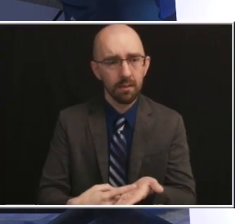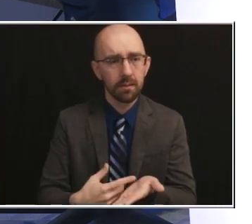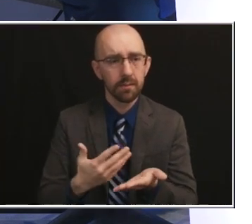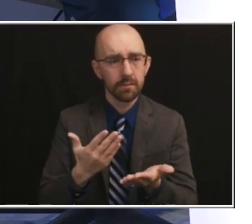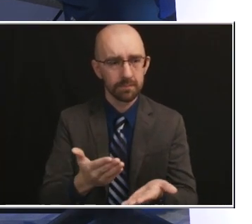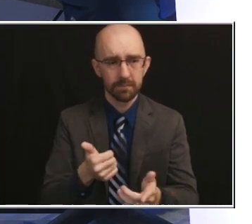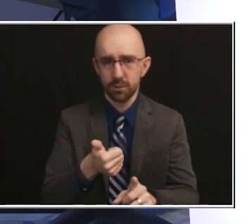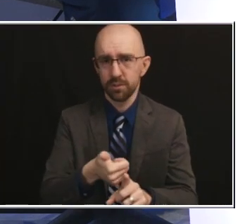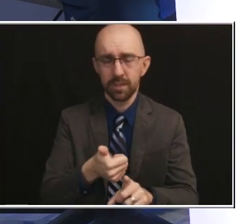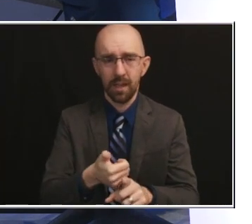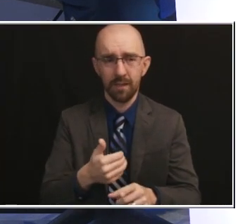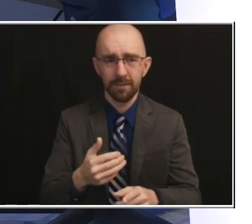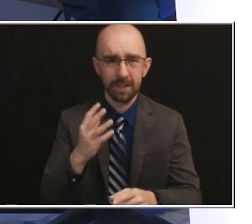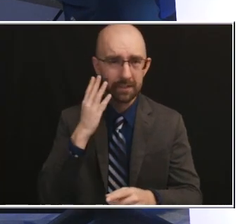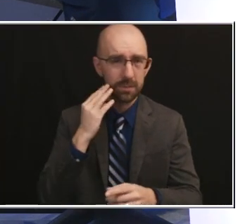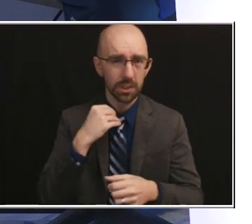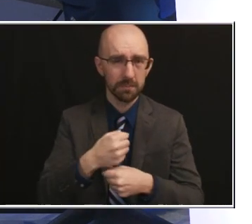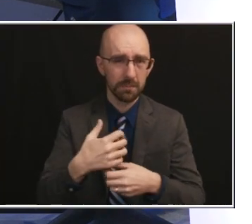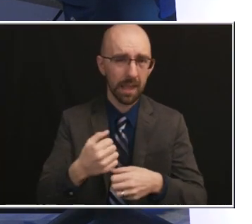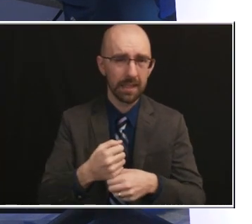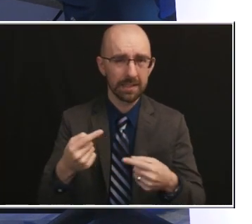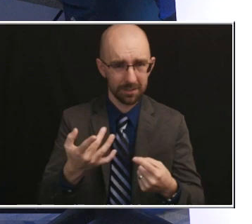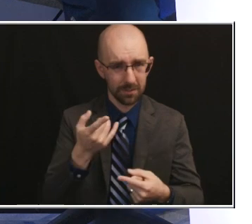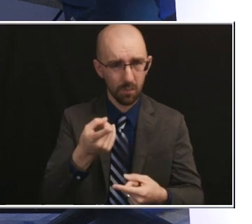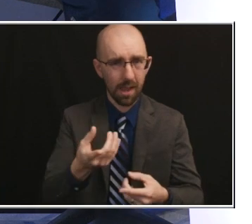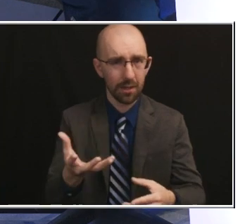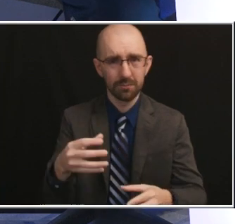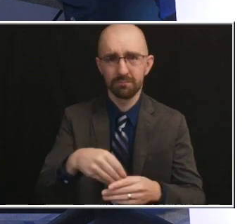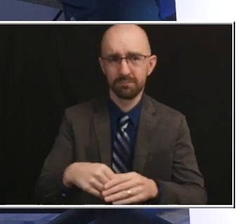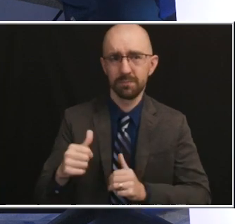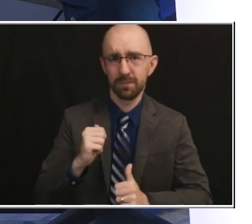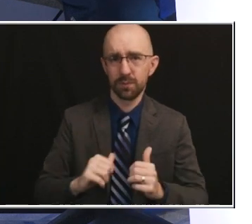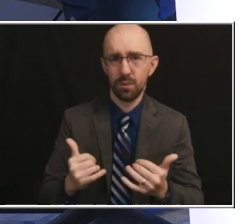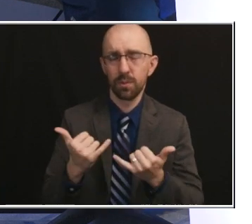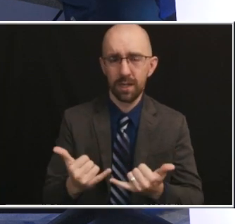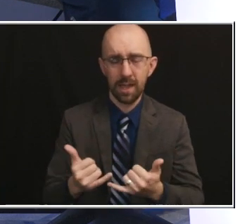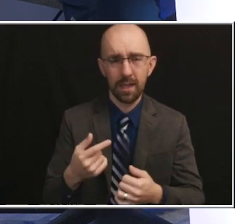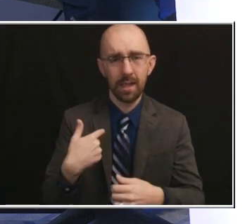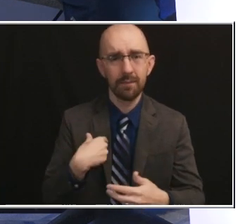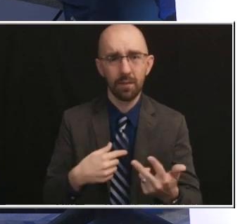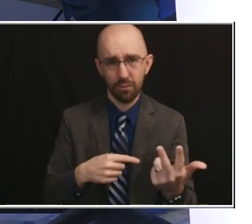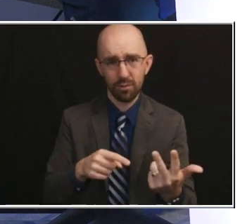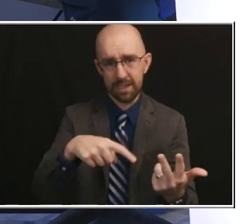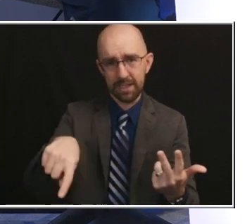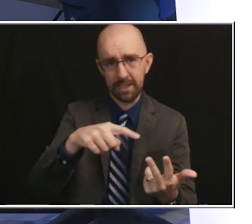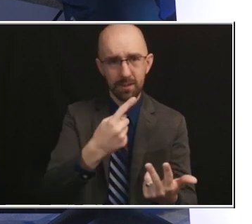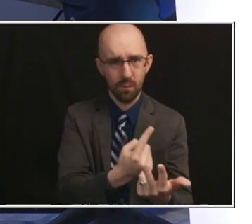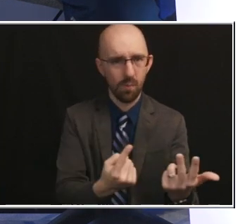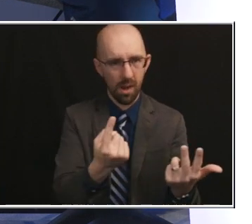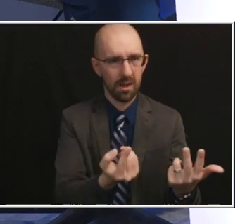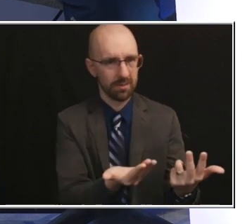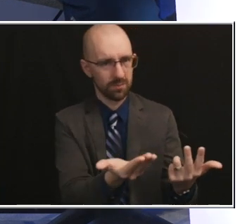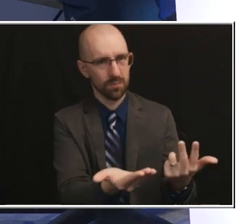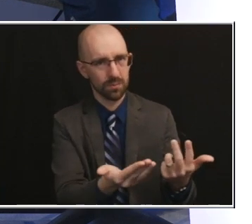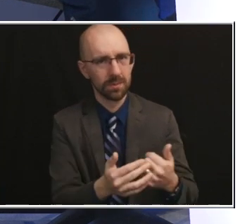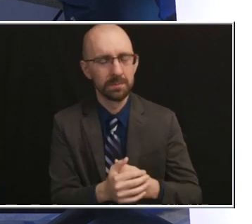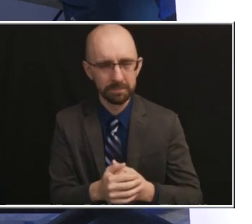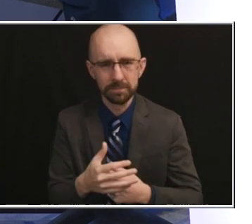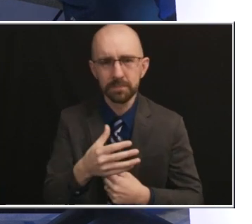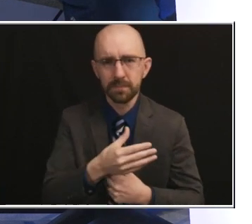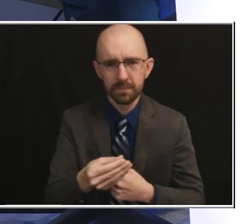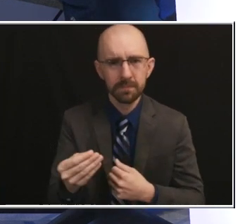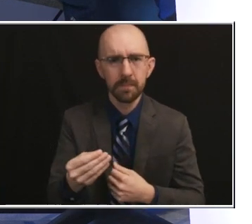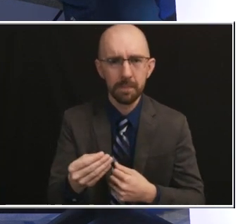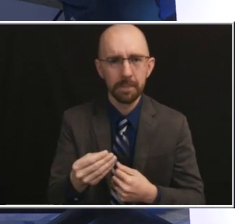suffered a blast injury, which is why you're our featured patient today. You're one of 3 neurologists on the program, and it's